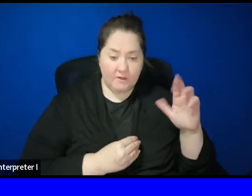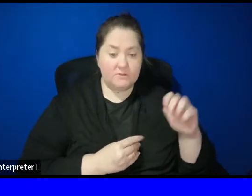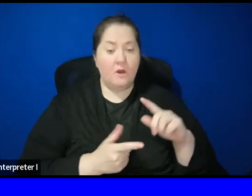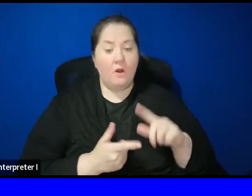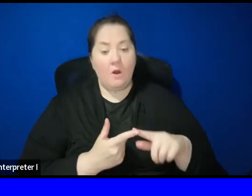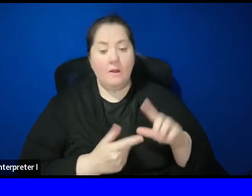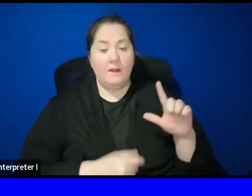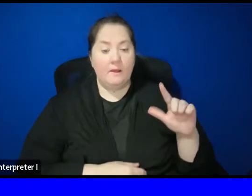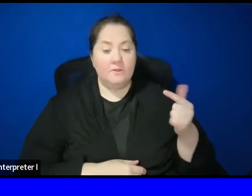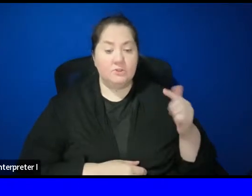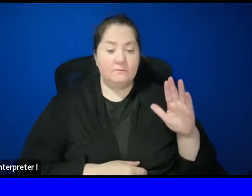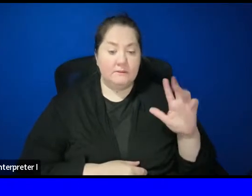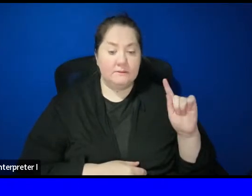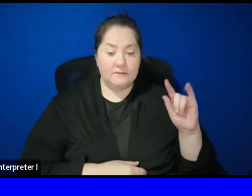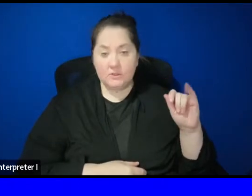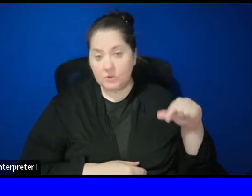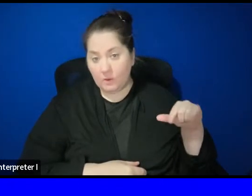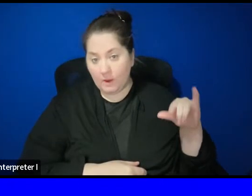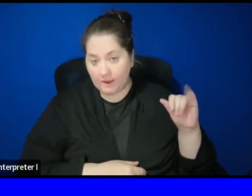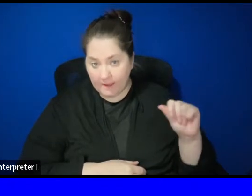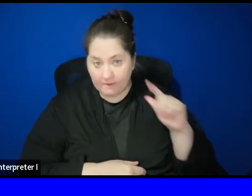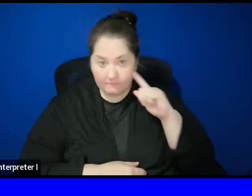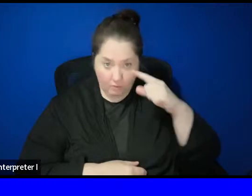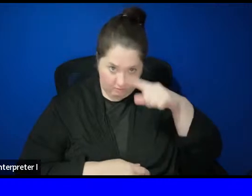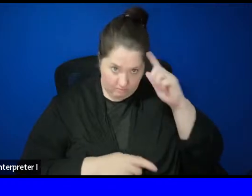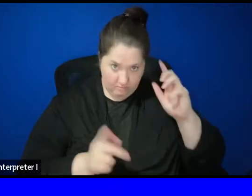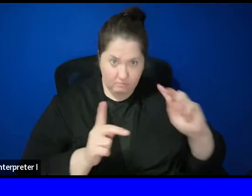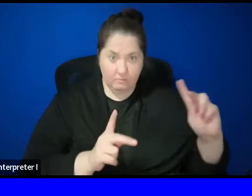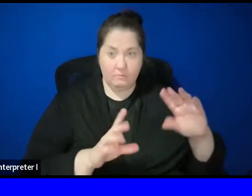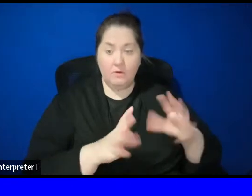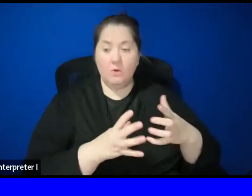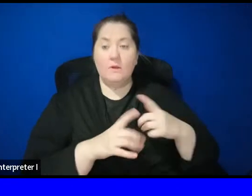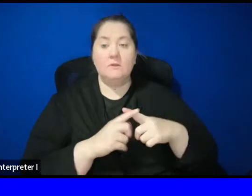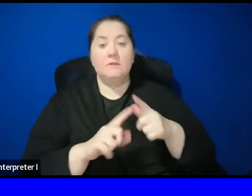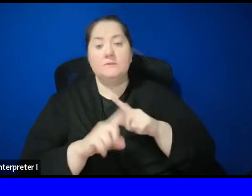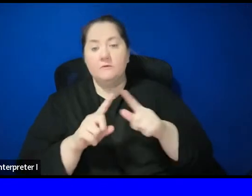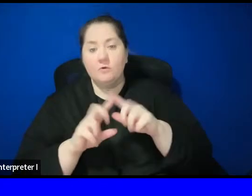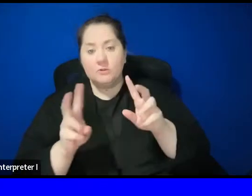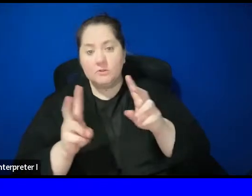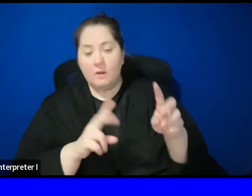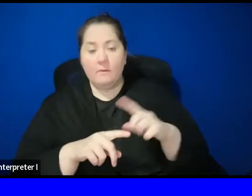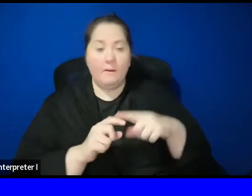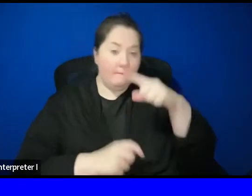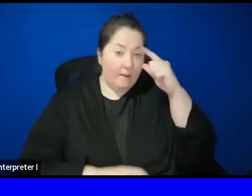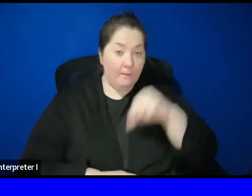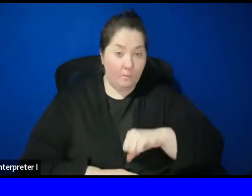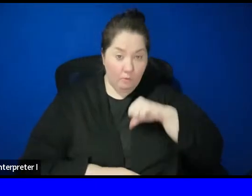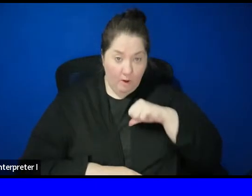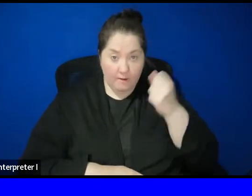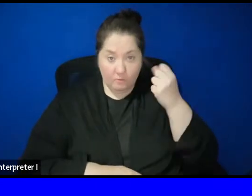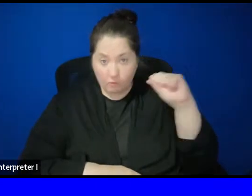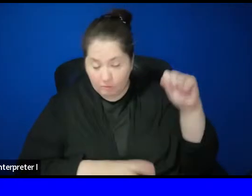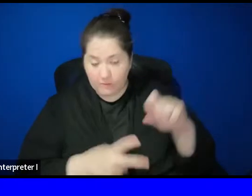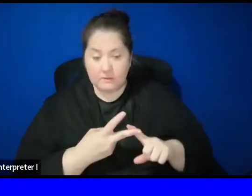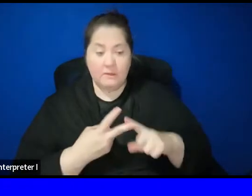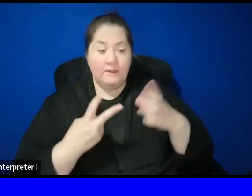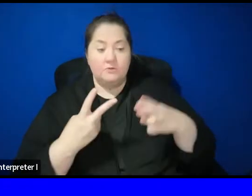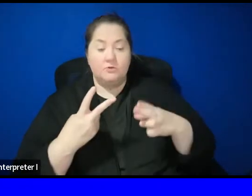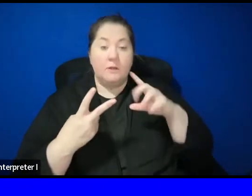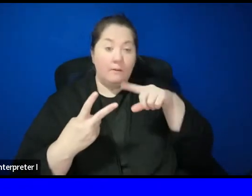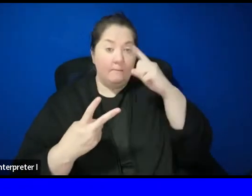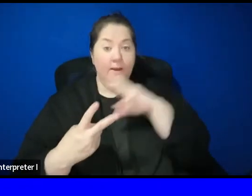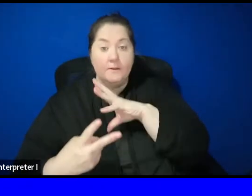LGBTQIA+ history in the district. The report will cover various subtopics, including the Black Pride movement, history of Black trans people